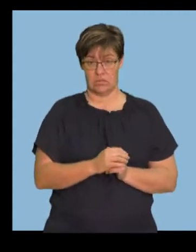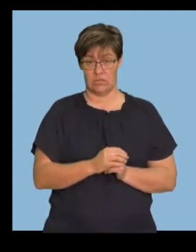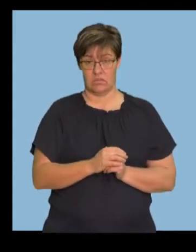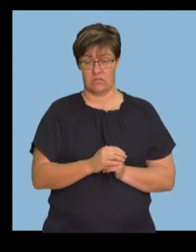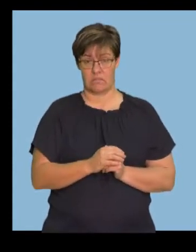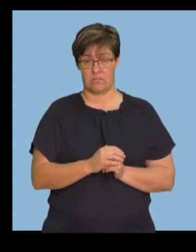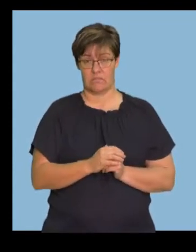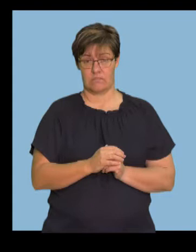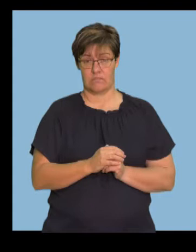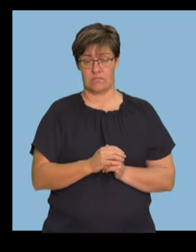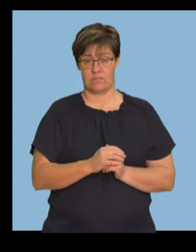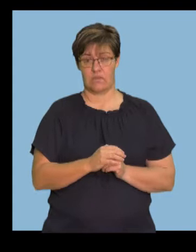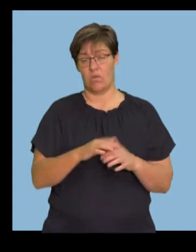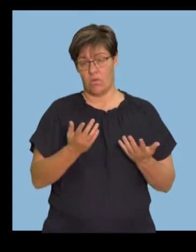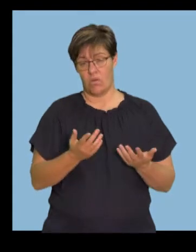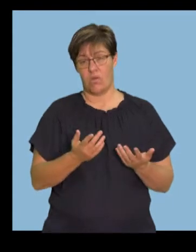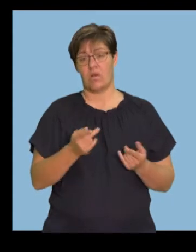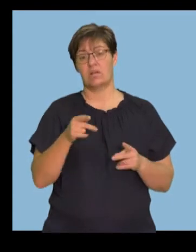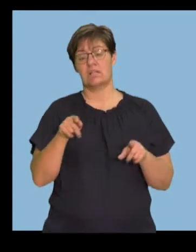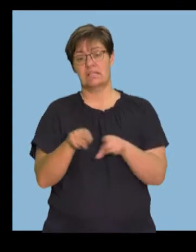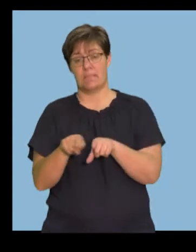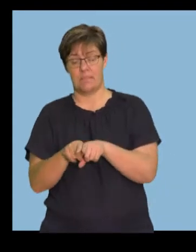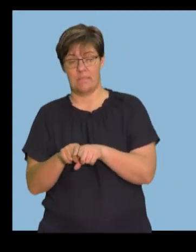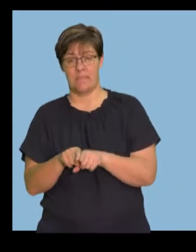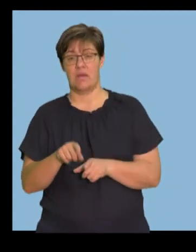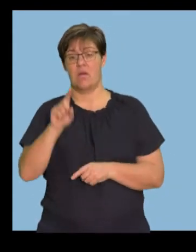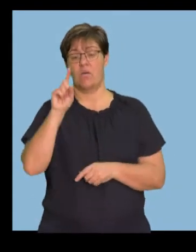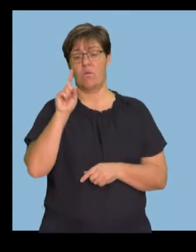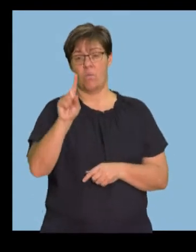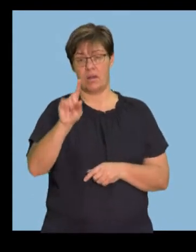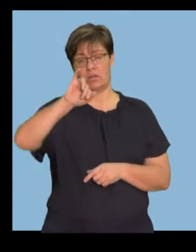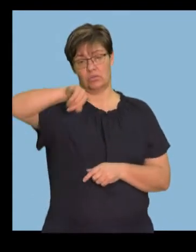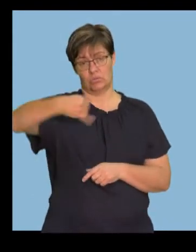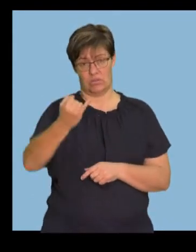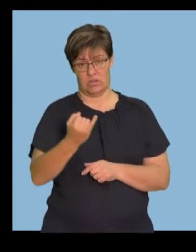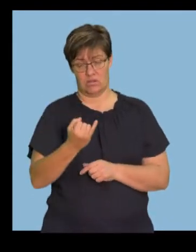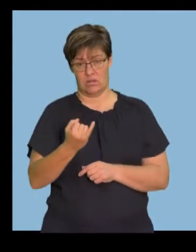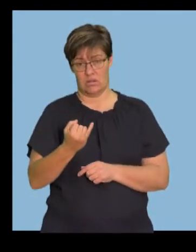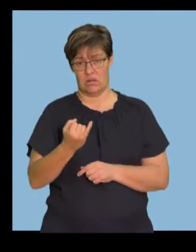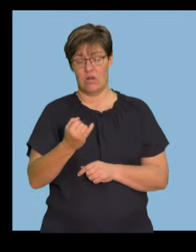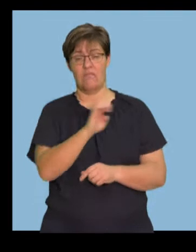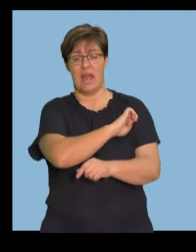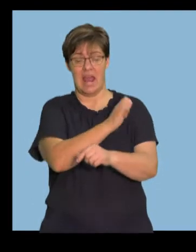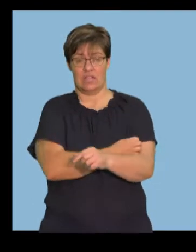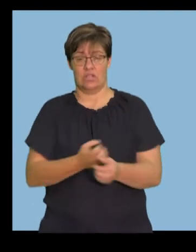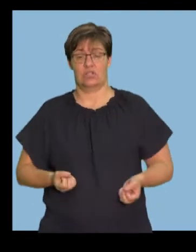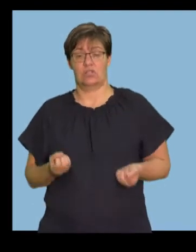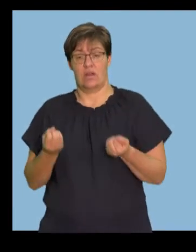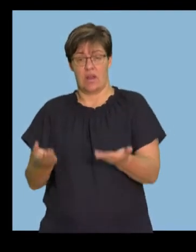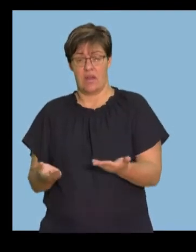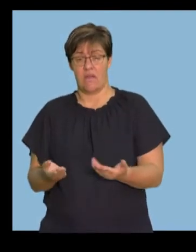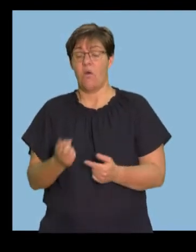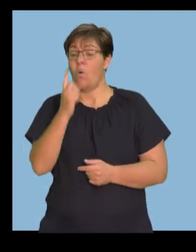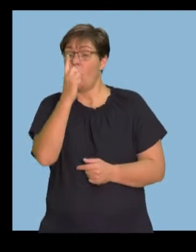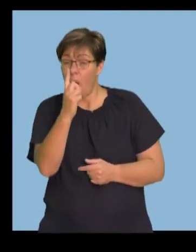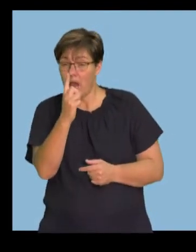okay, of potential difference is equals to 1 joule of energy supplied per